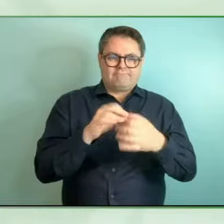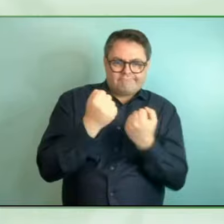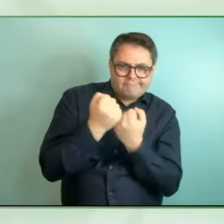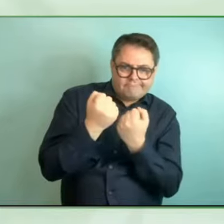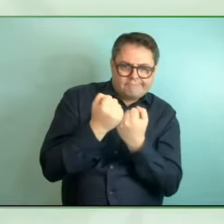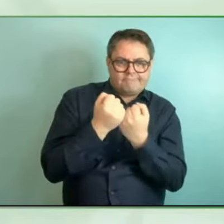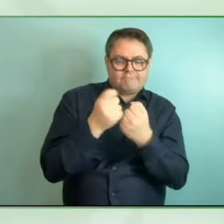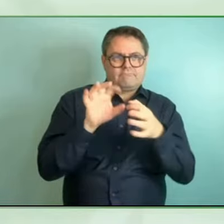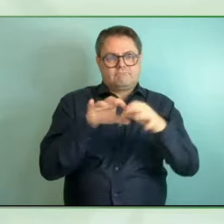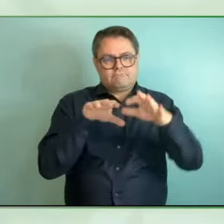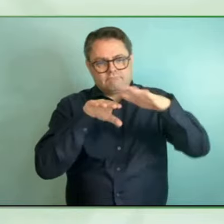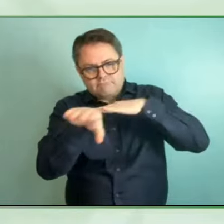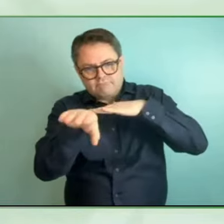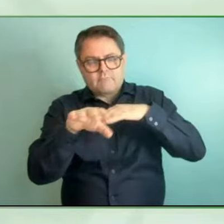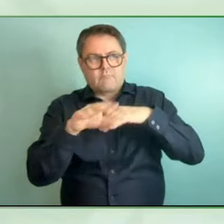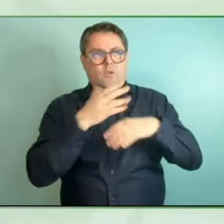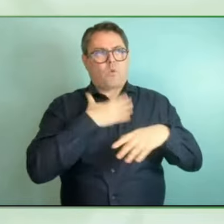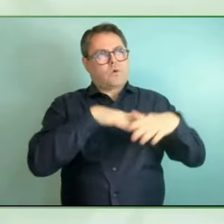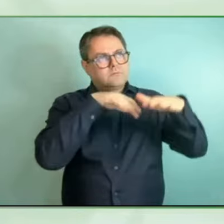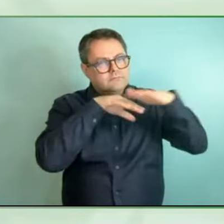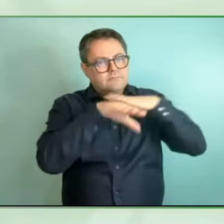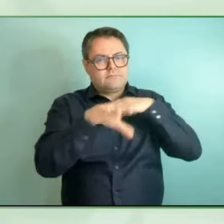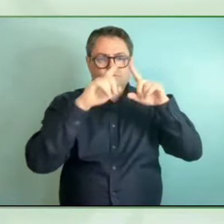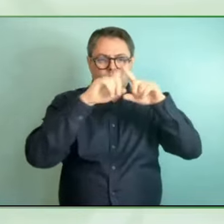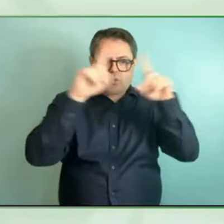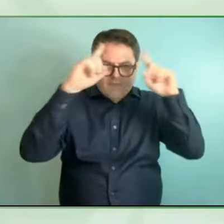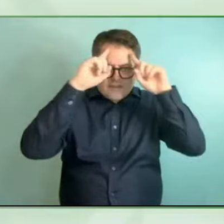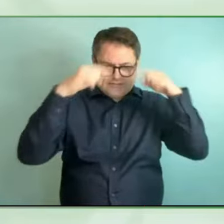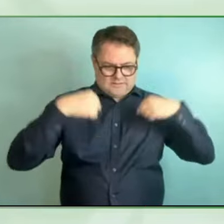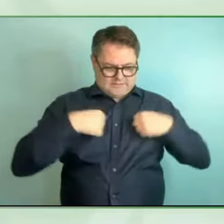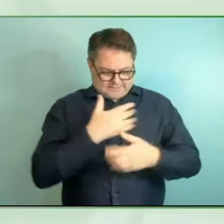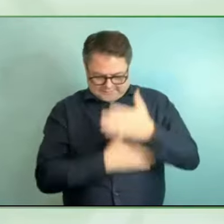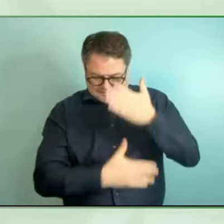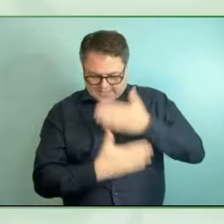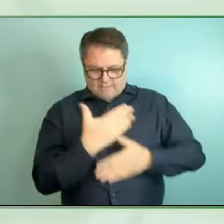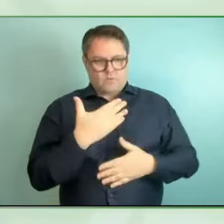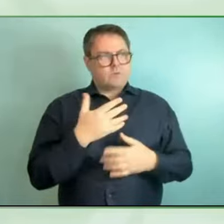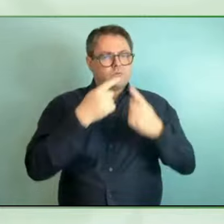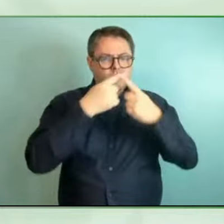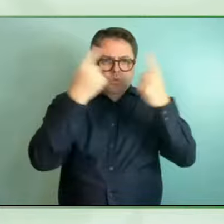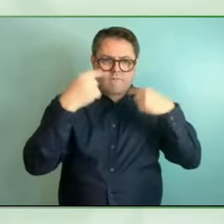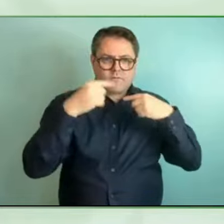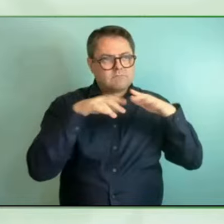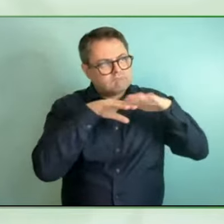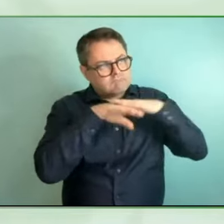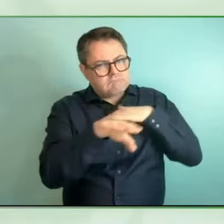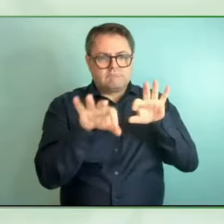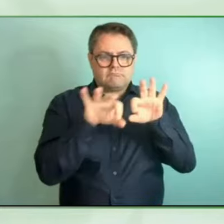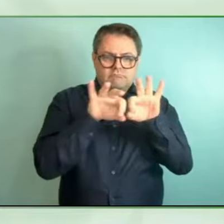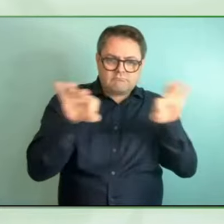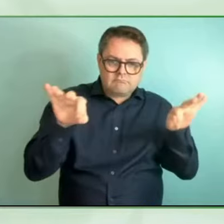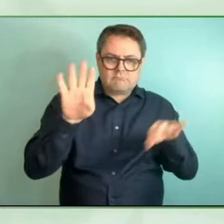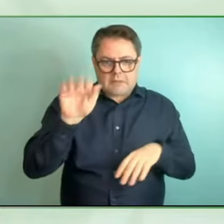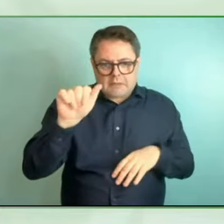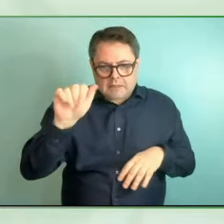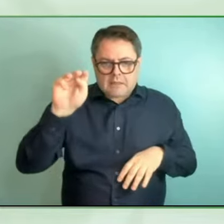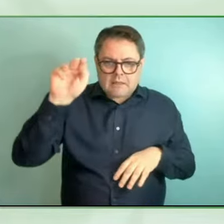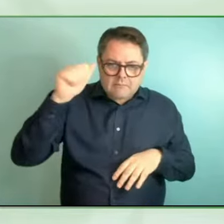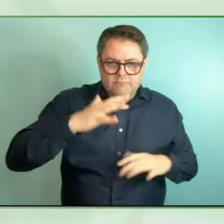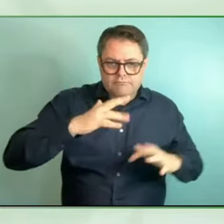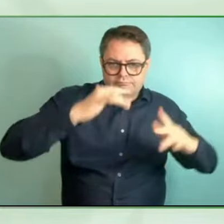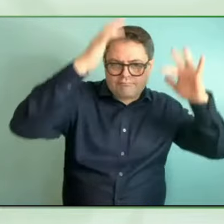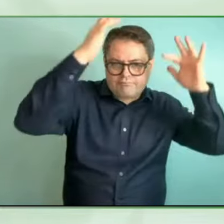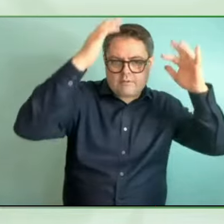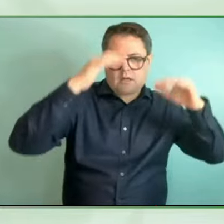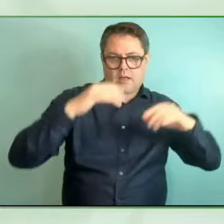higher education for students with disabilities is one of the cornerstones of assistive technology.